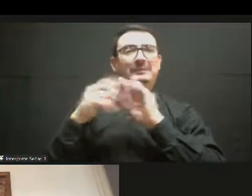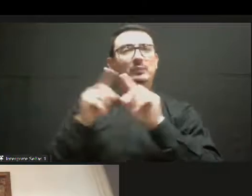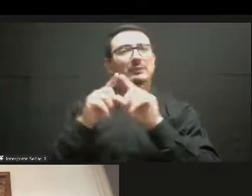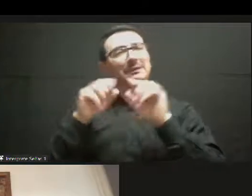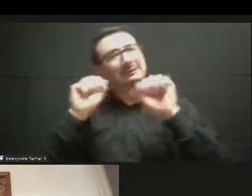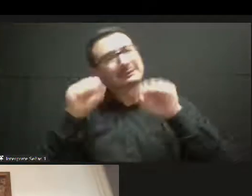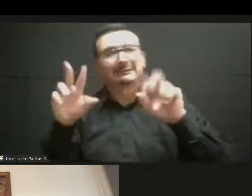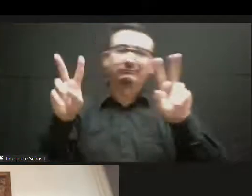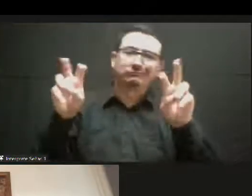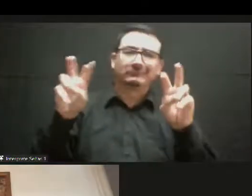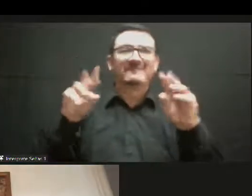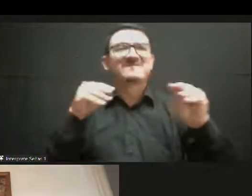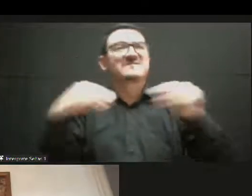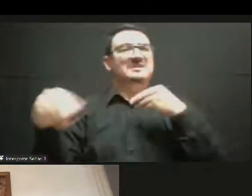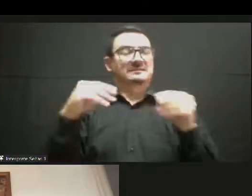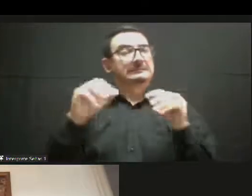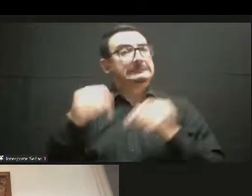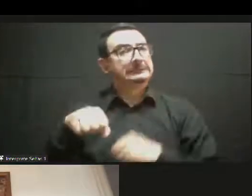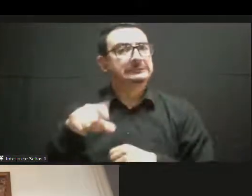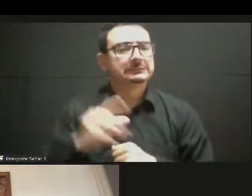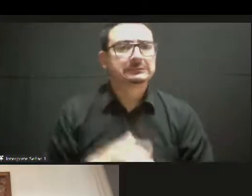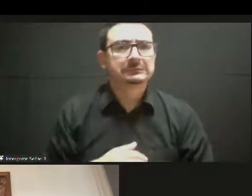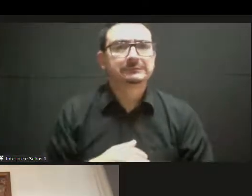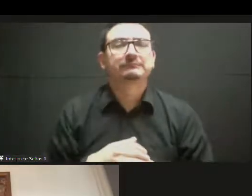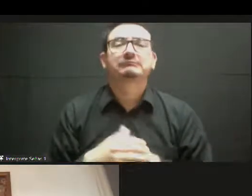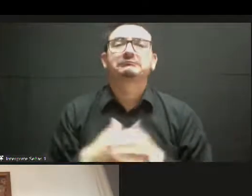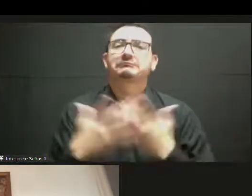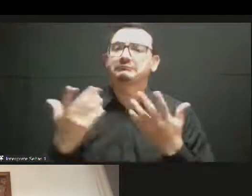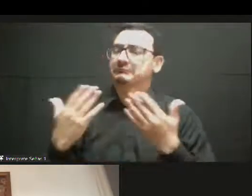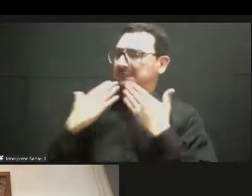very much then. Thank you, Dipali.